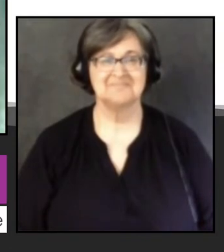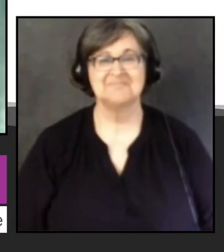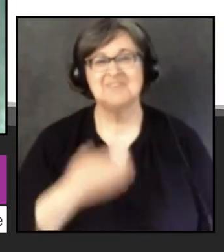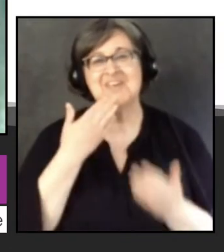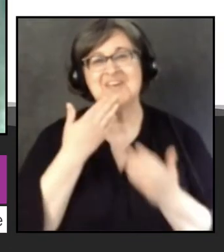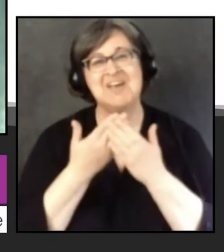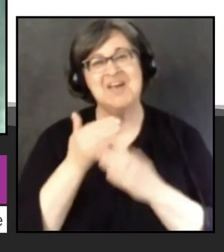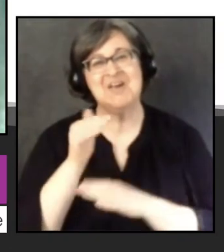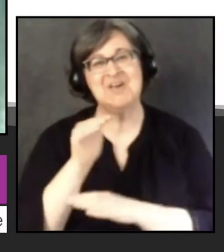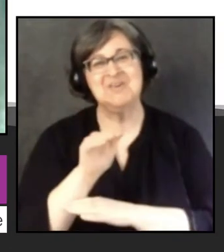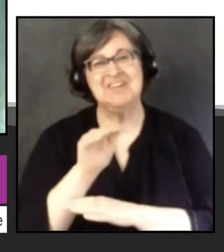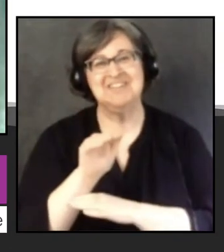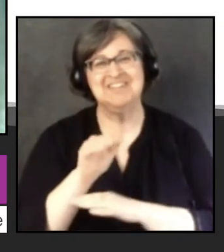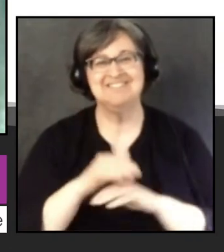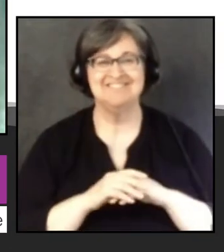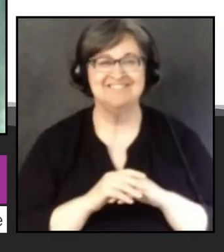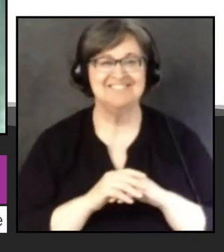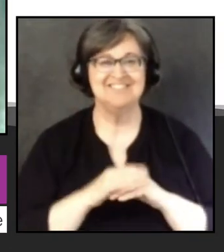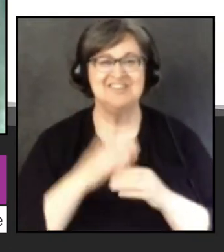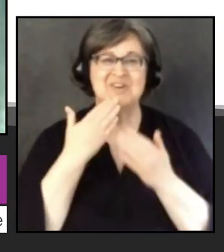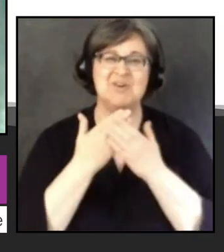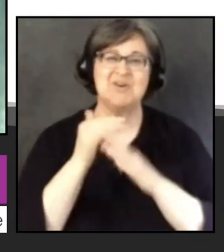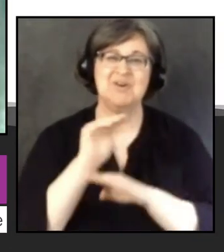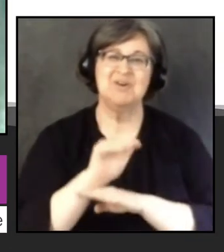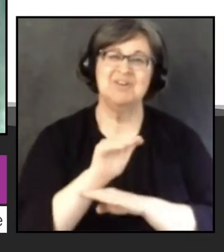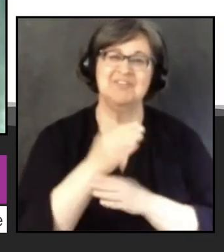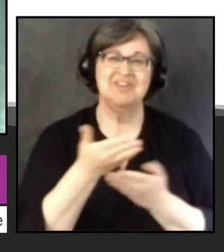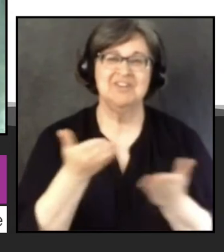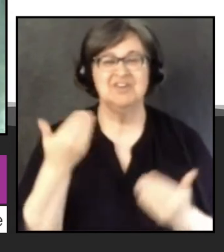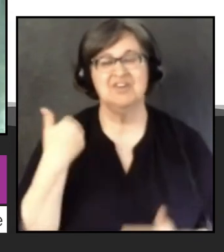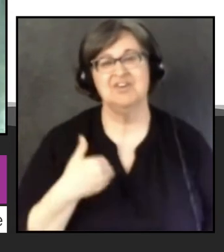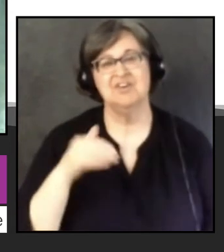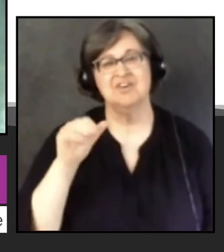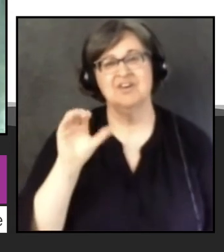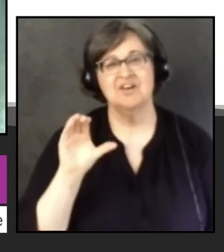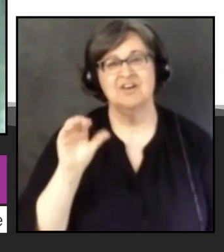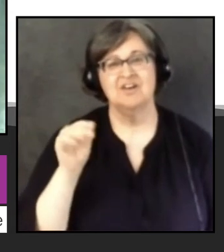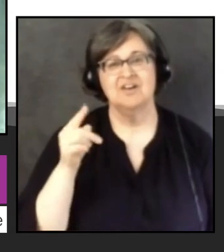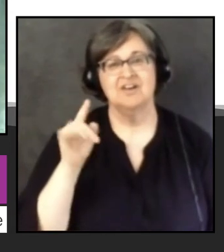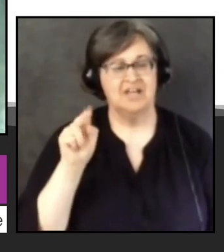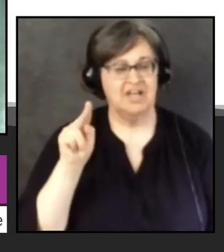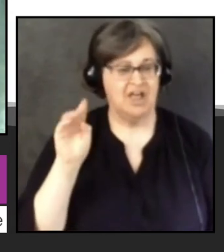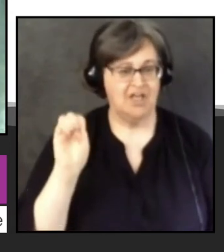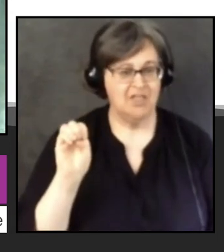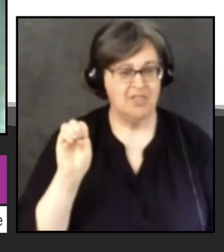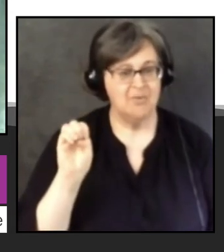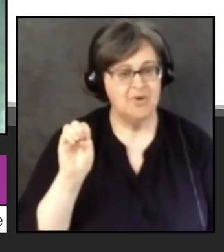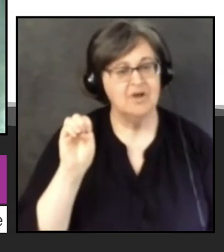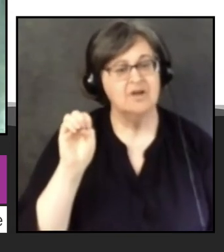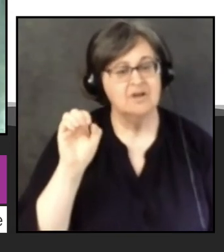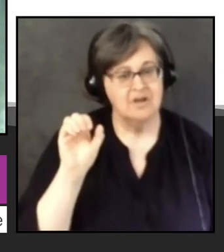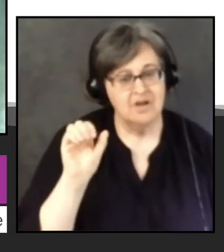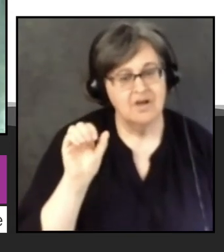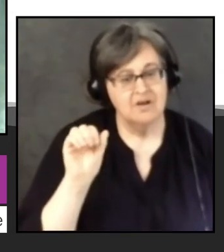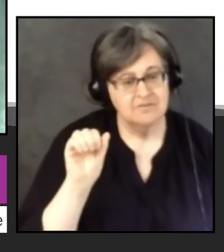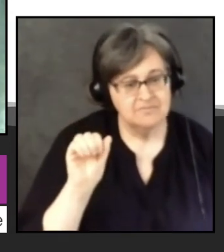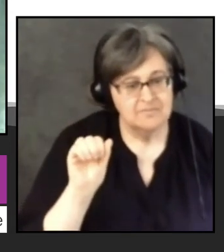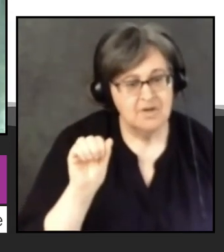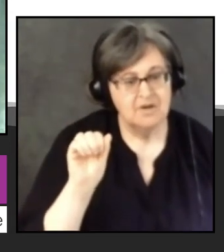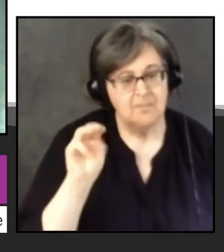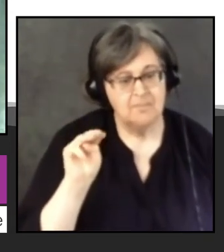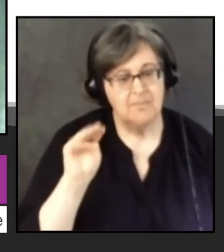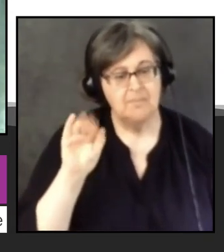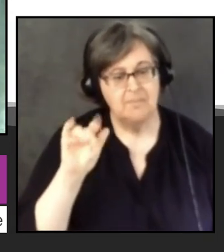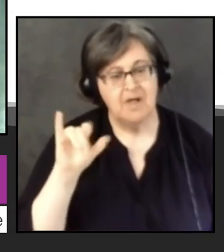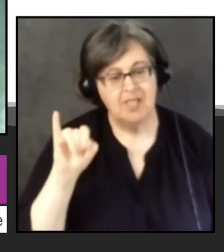Good evening. Good evening, everyone. My name is Catherine Abali Green Johnson. My pronouns are she and her.